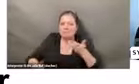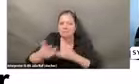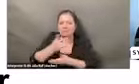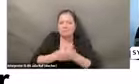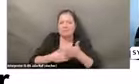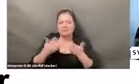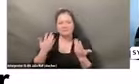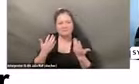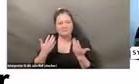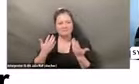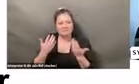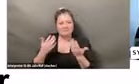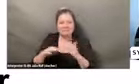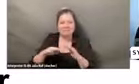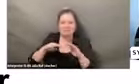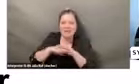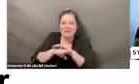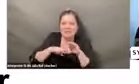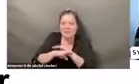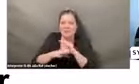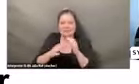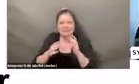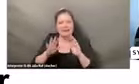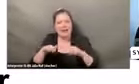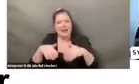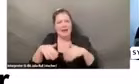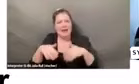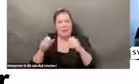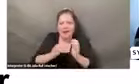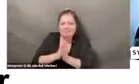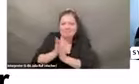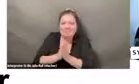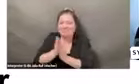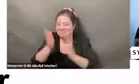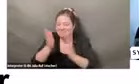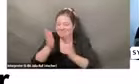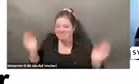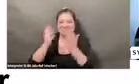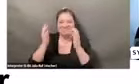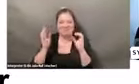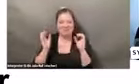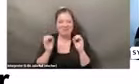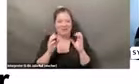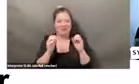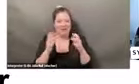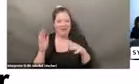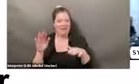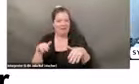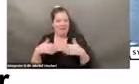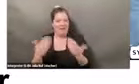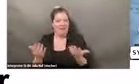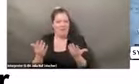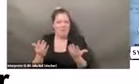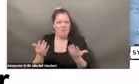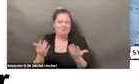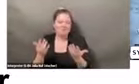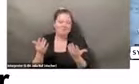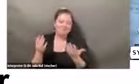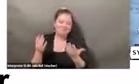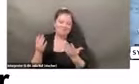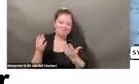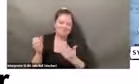accessibility community to give also feedback? So I guess that's kind of accessibility with the